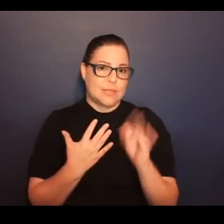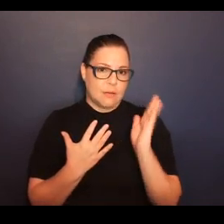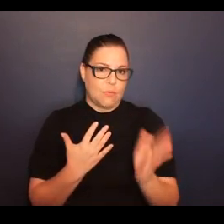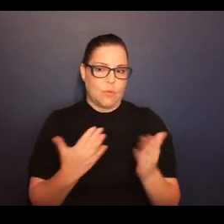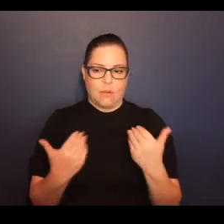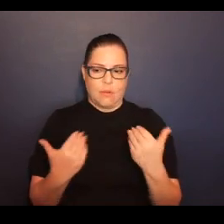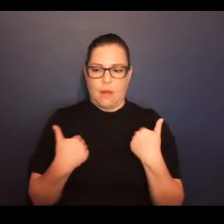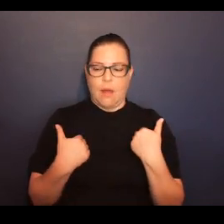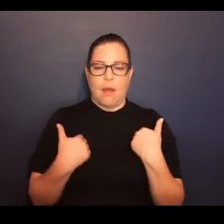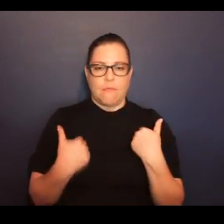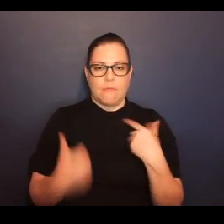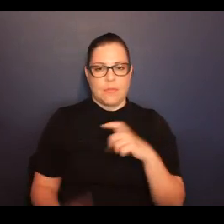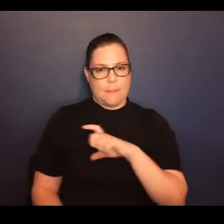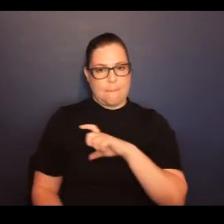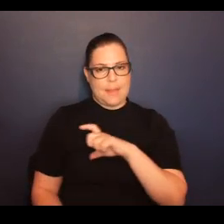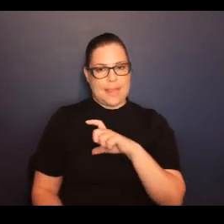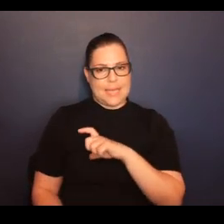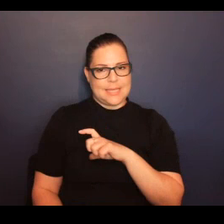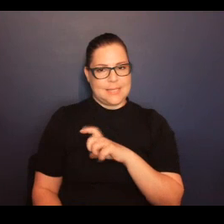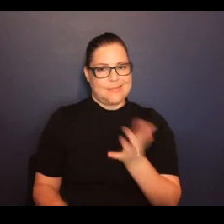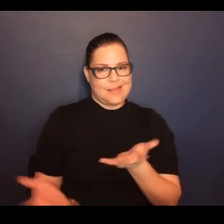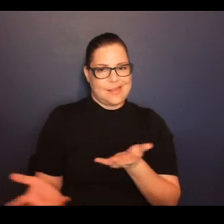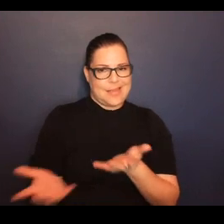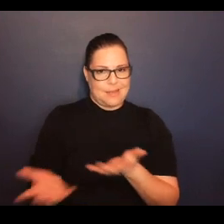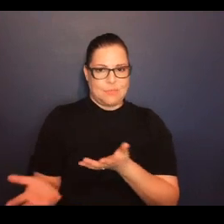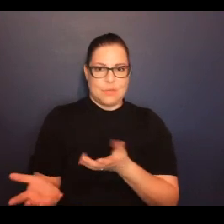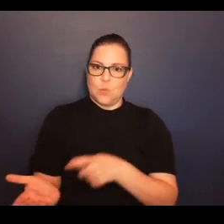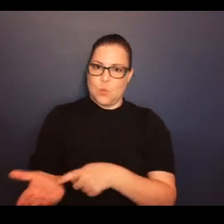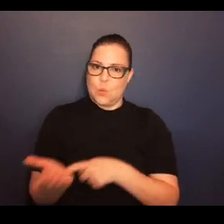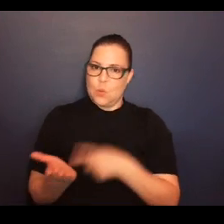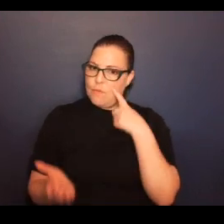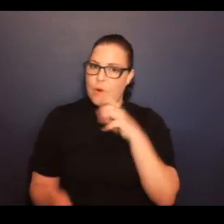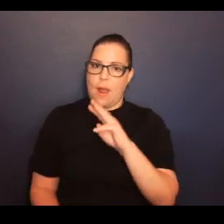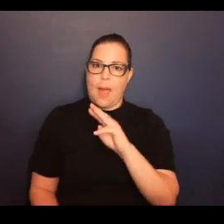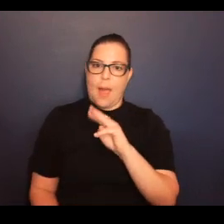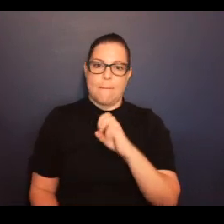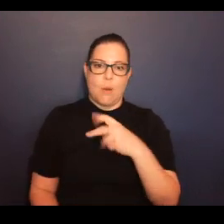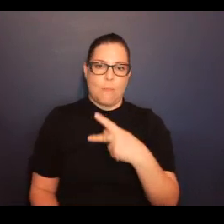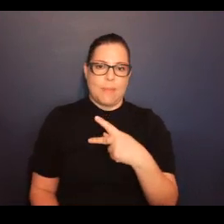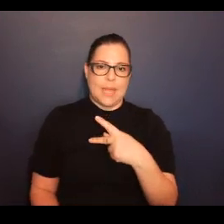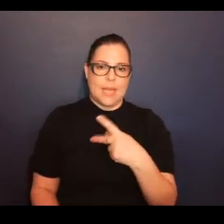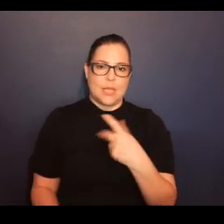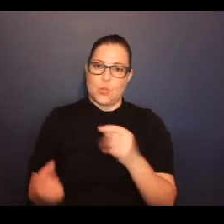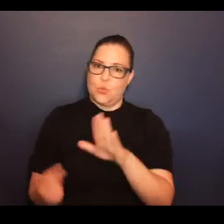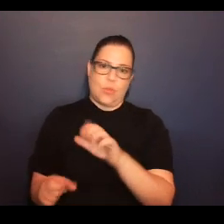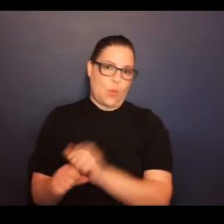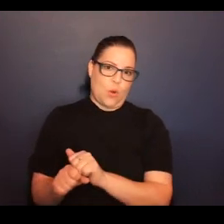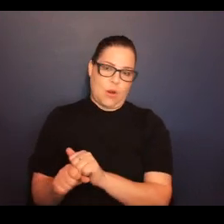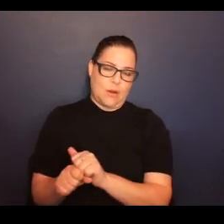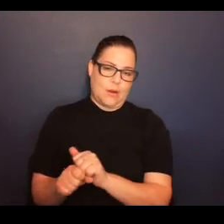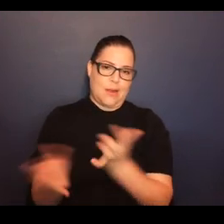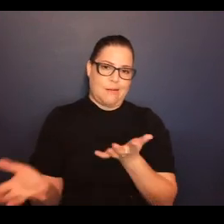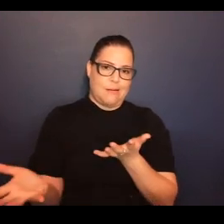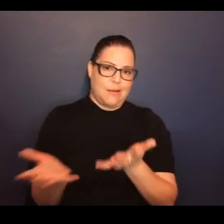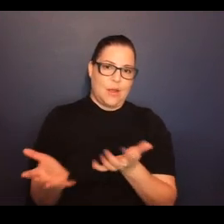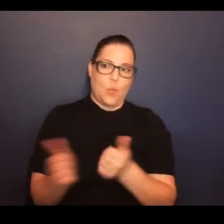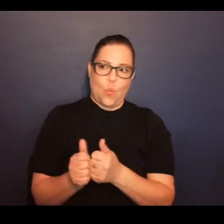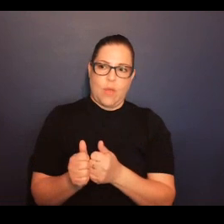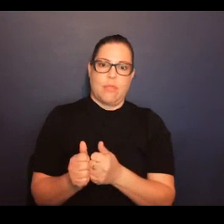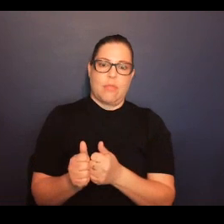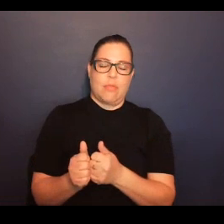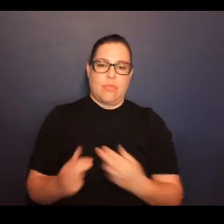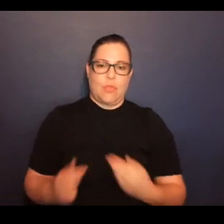the police engagement that's needed for the NOP to do what they do best, engage with the residents as